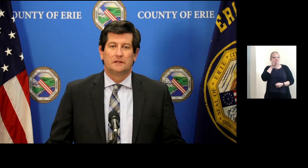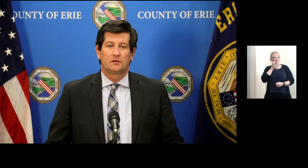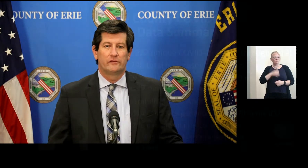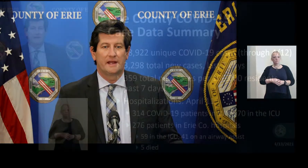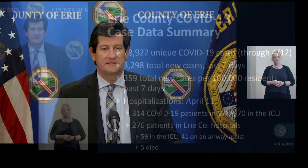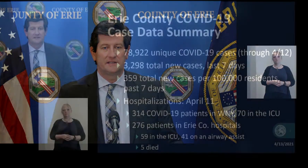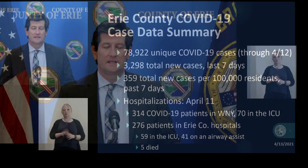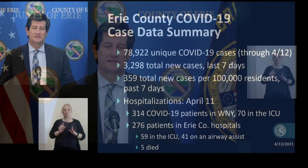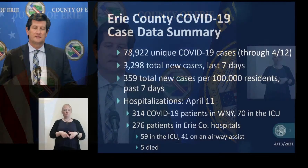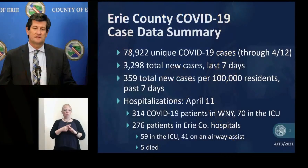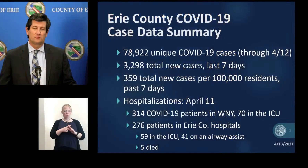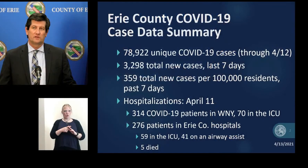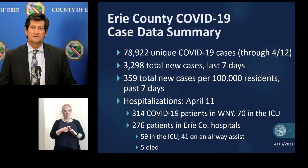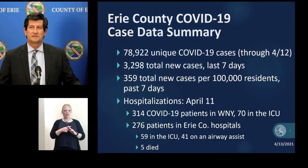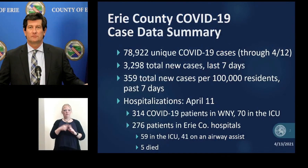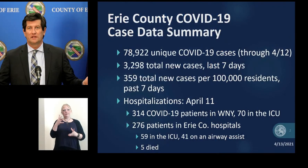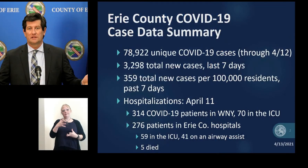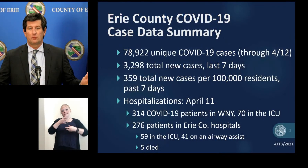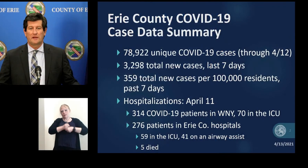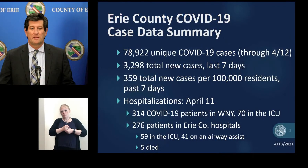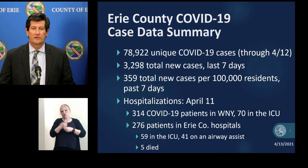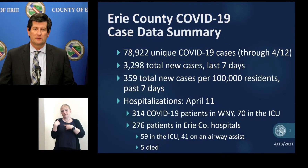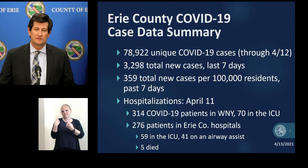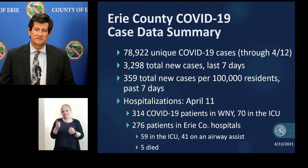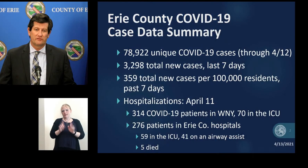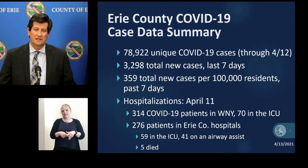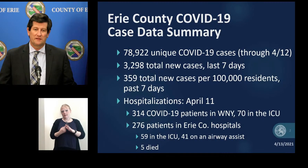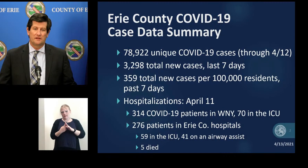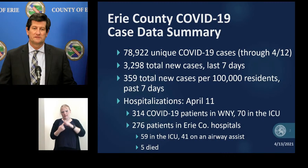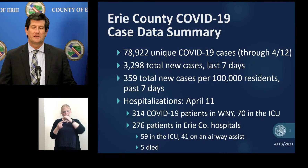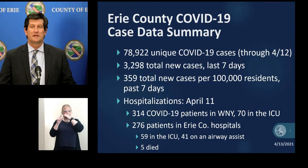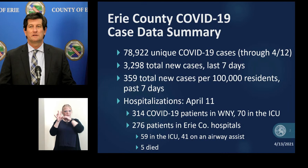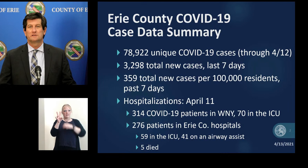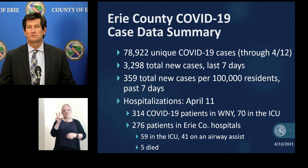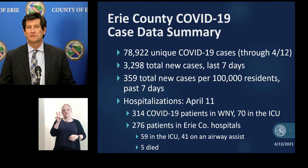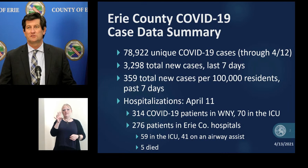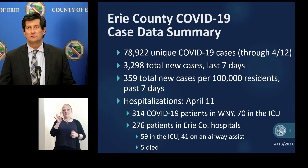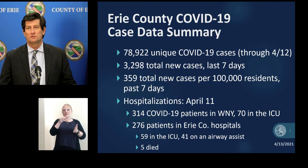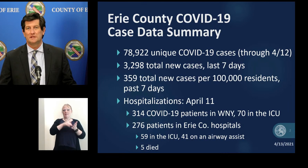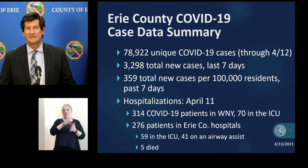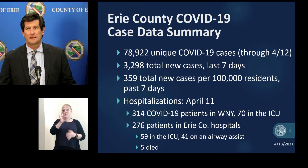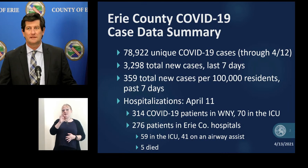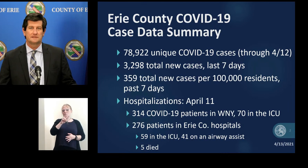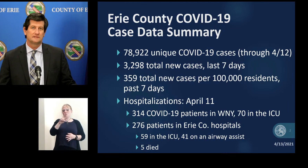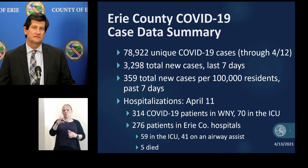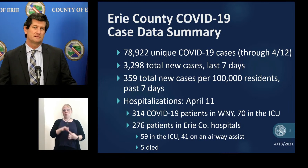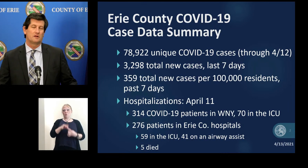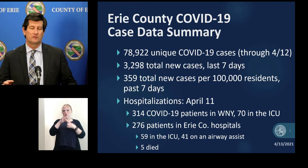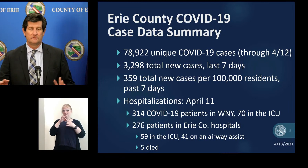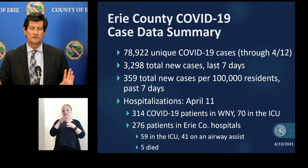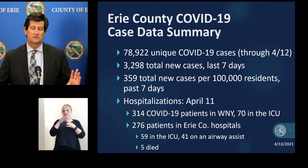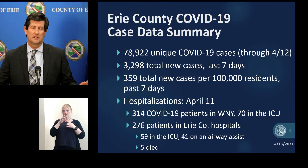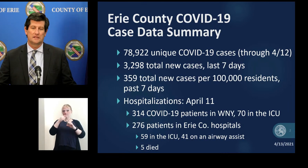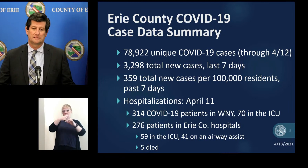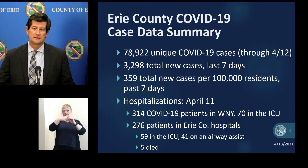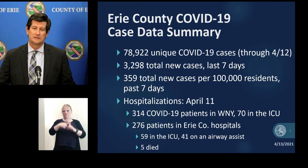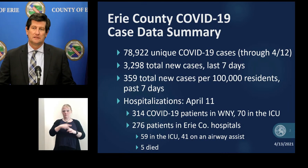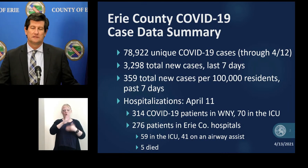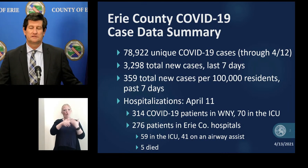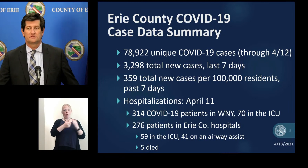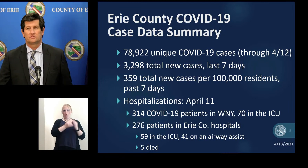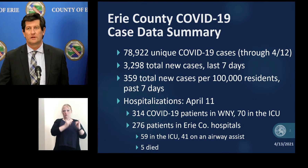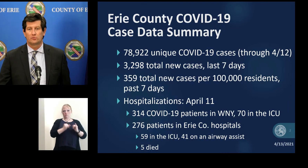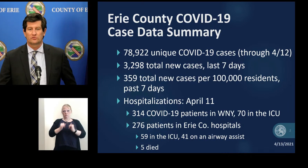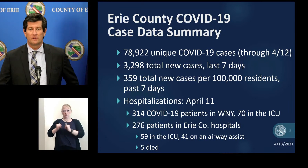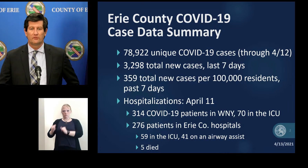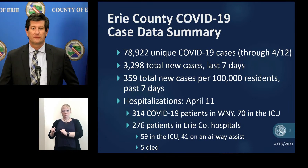out, COVID-19 case data summary. Since the beginning of the pandemic, there have been 78,922 unique cases. These are all individualized.